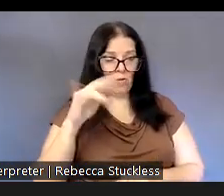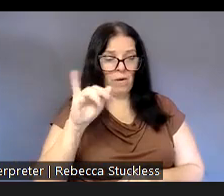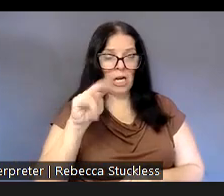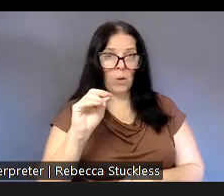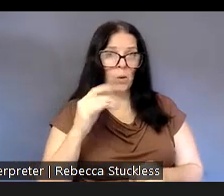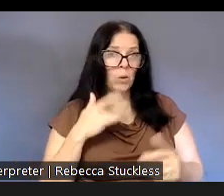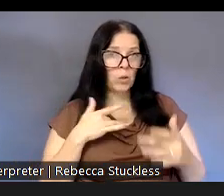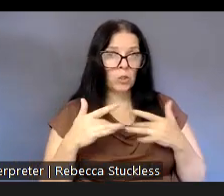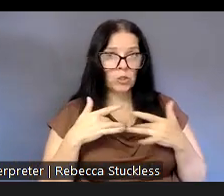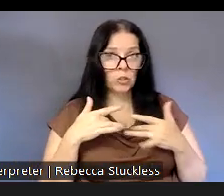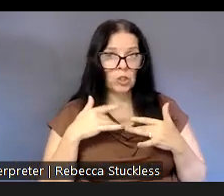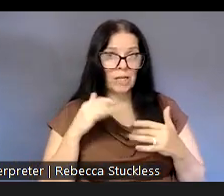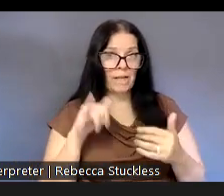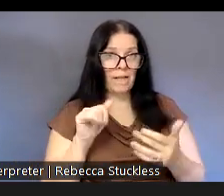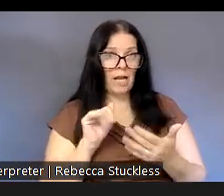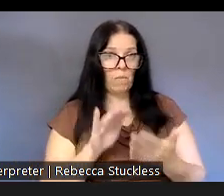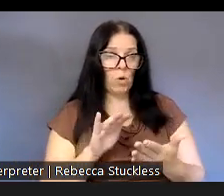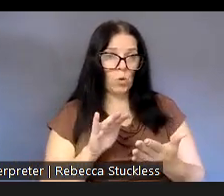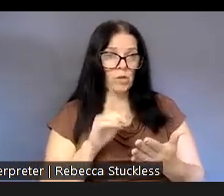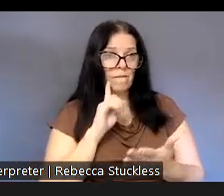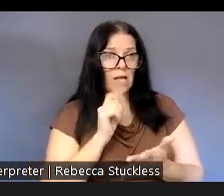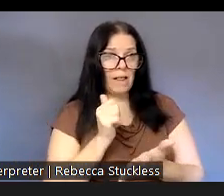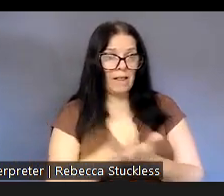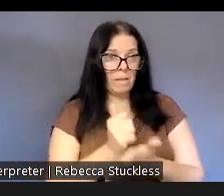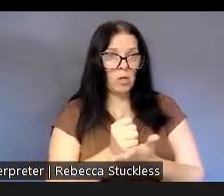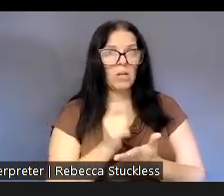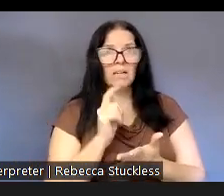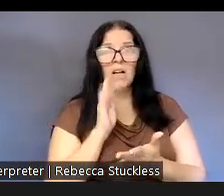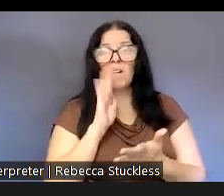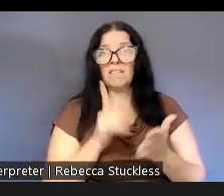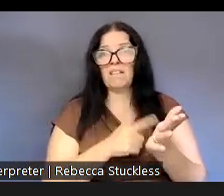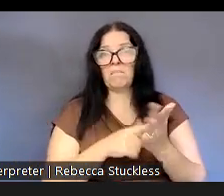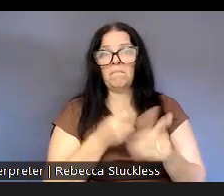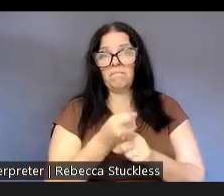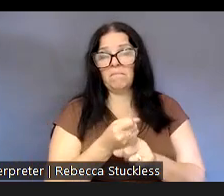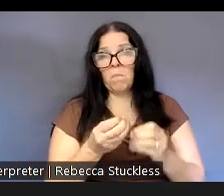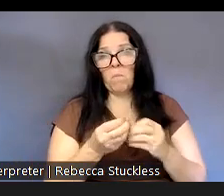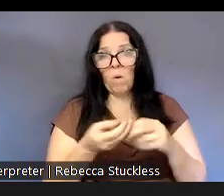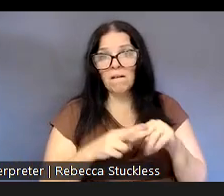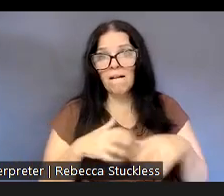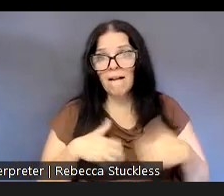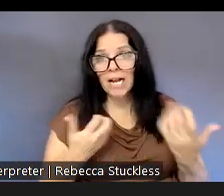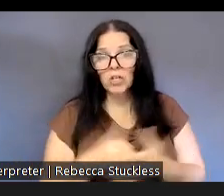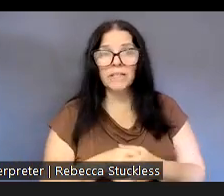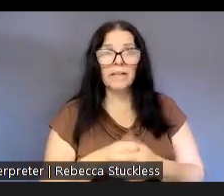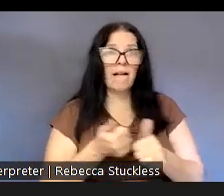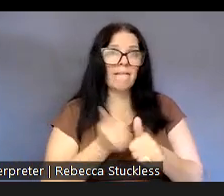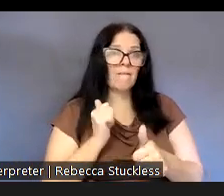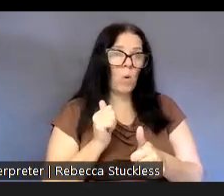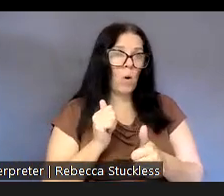to therapy uh, risk fostering anger, avoidant coping, blame,